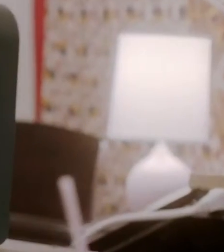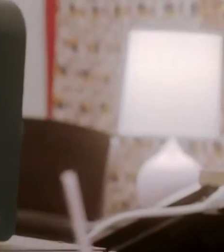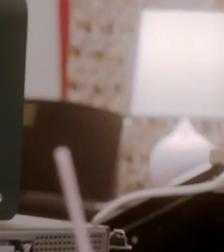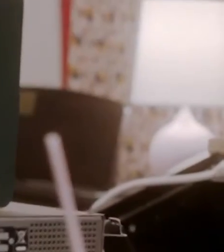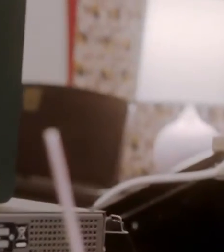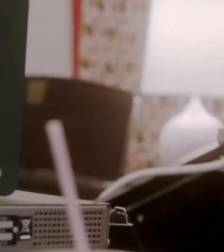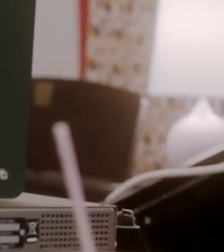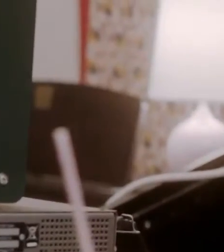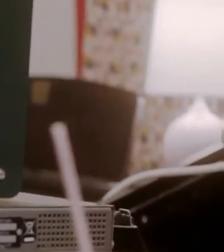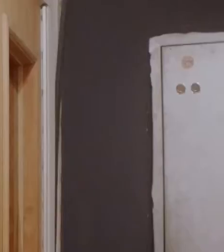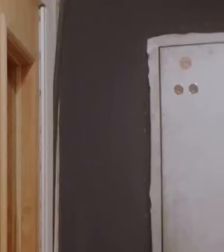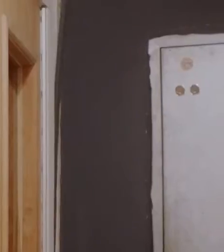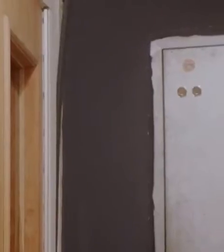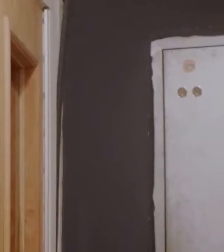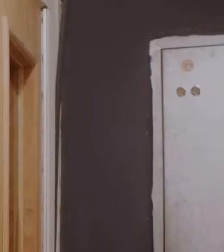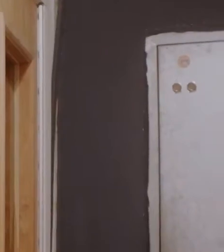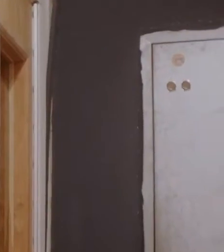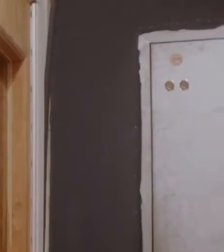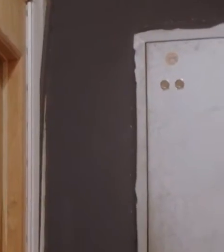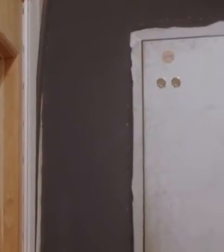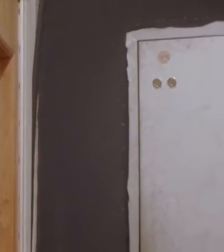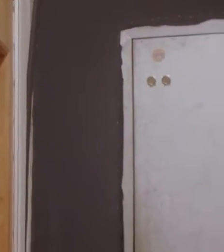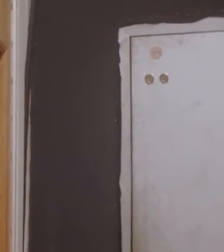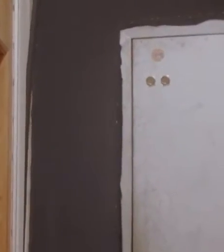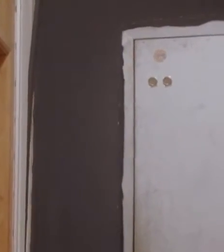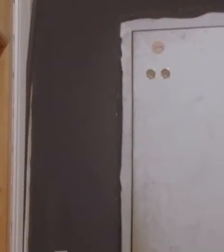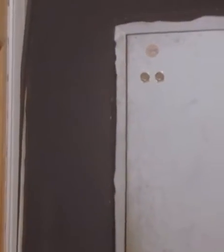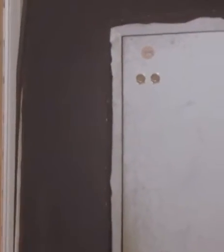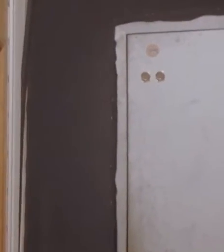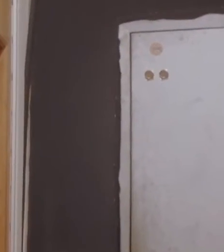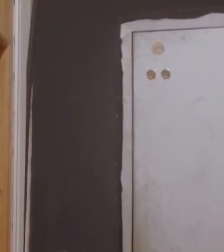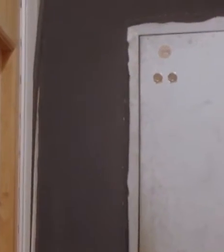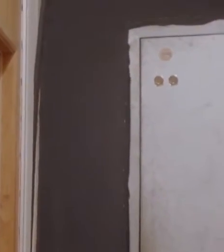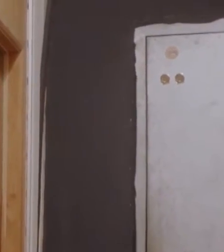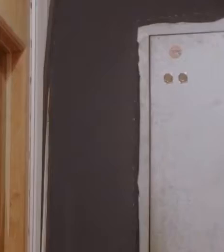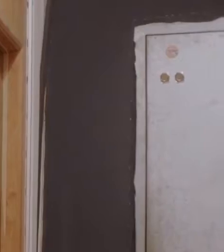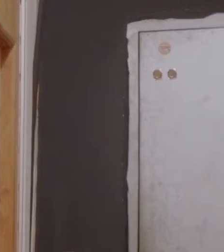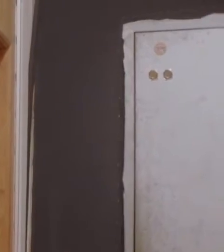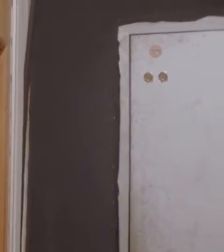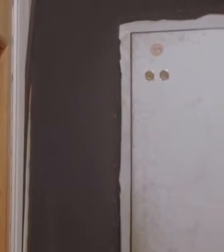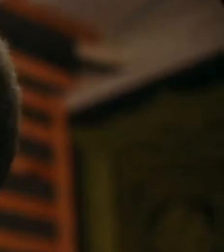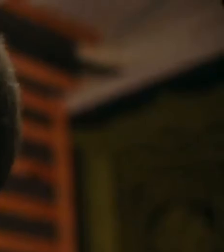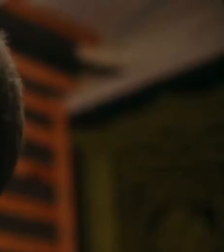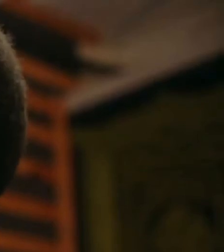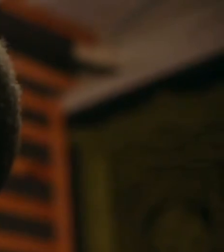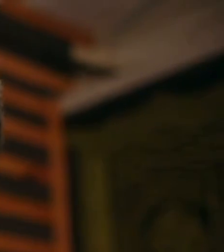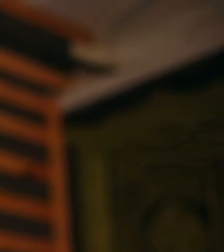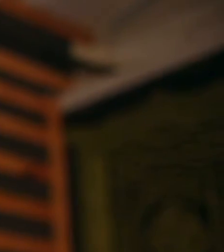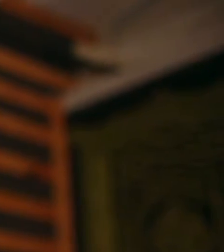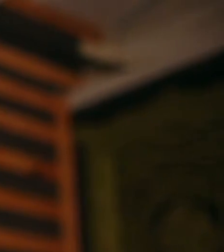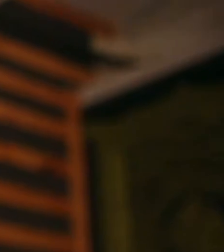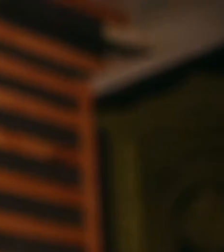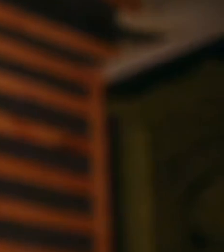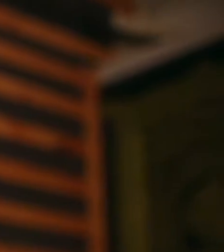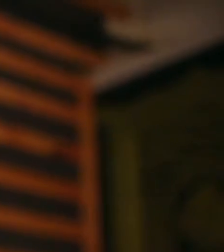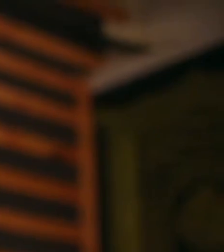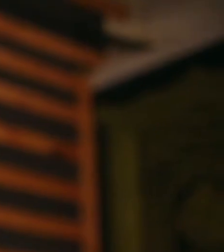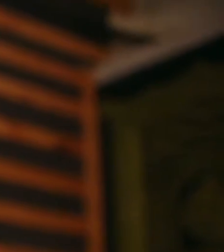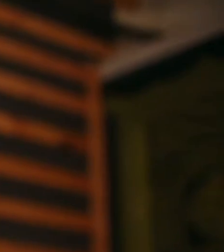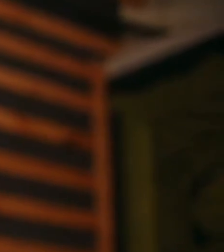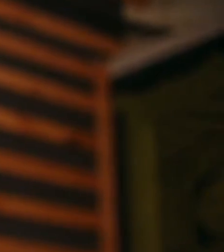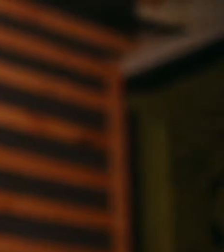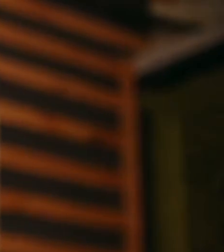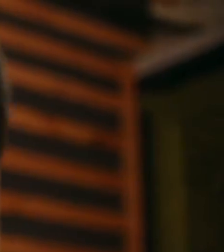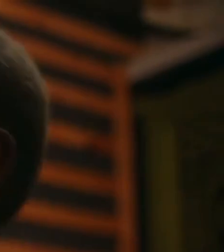rap into a mic and let that feeling go. And then when you let it out to the world, people connect to what you're saying.